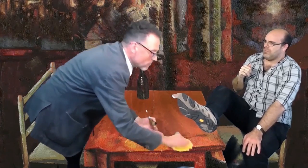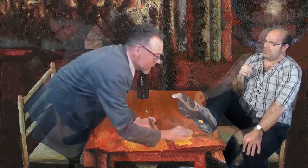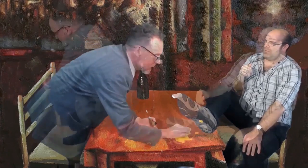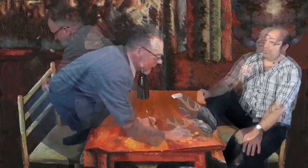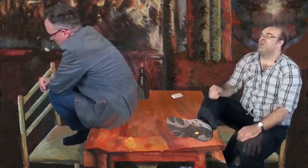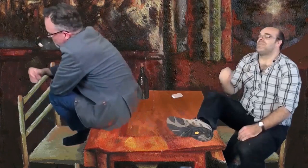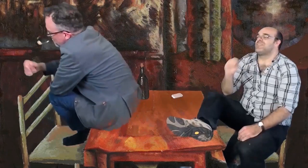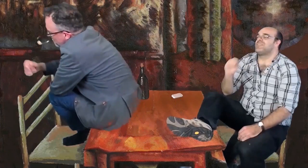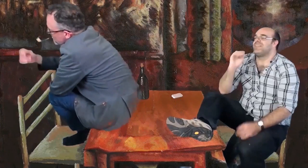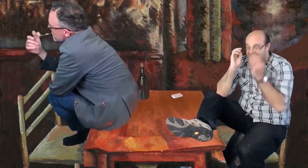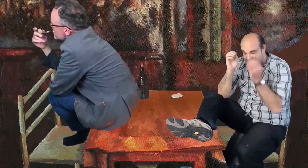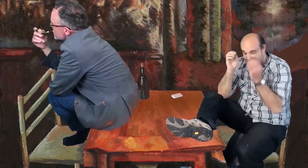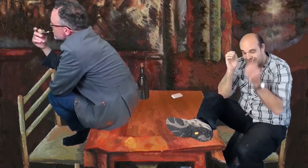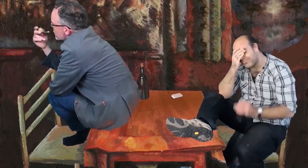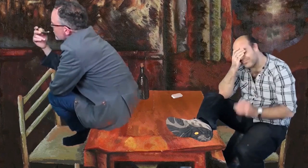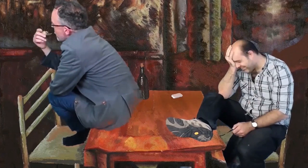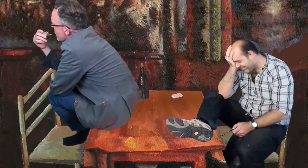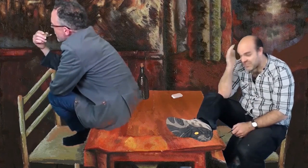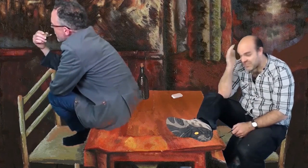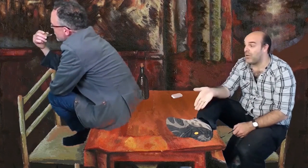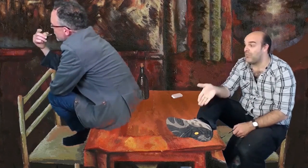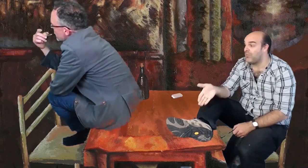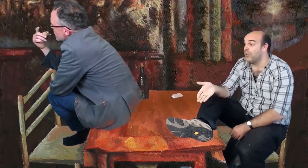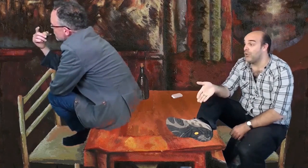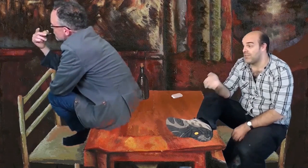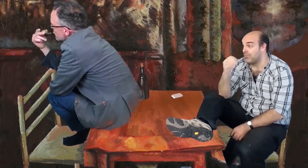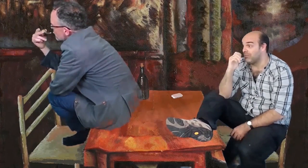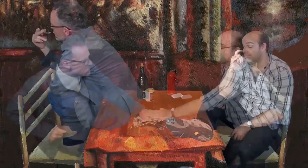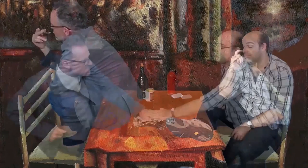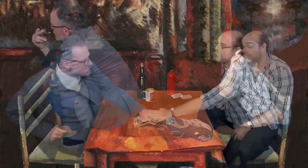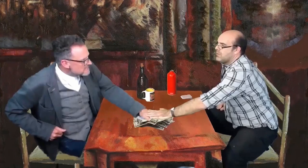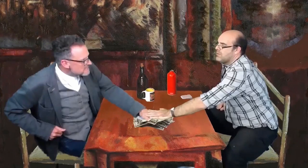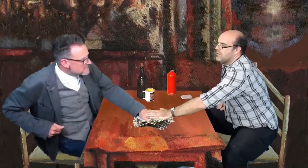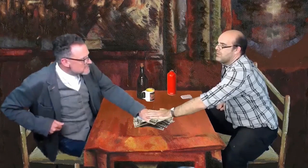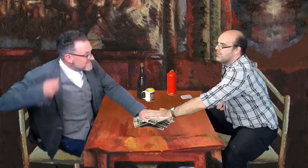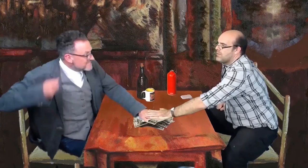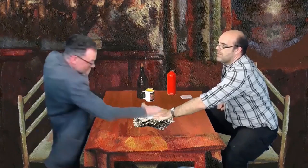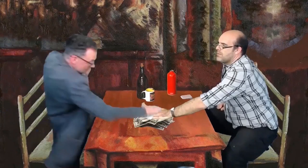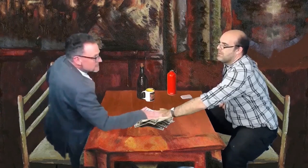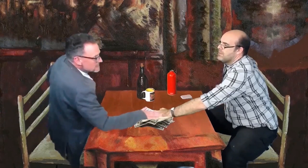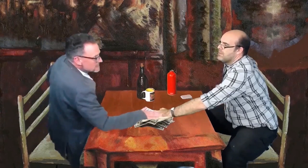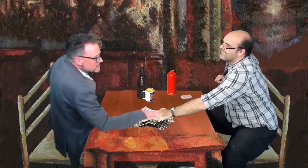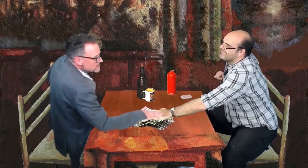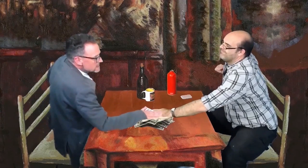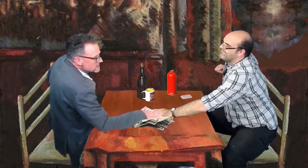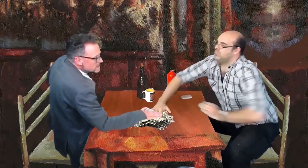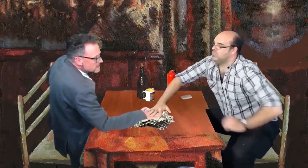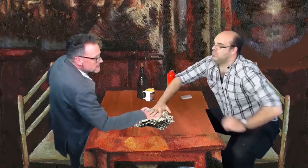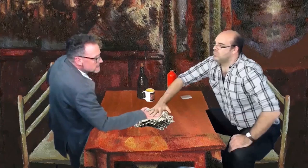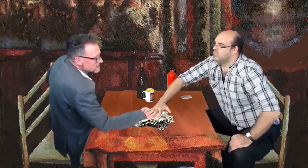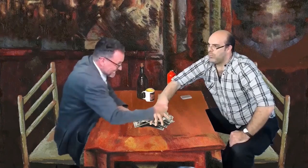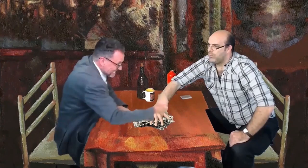Yeah, that's good. Sorry, there's a little bit of tobacco there. Oh, I see. Is this about my foot on the table?